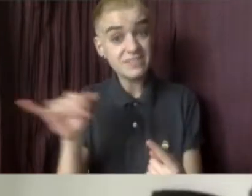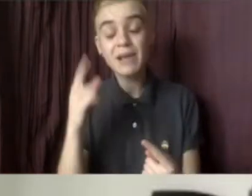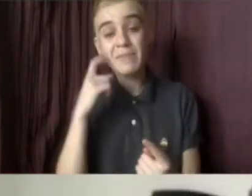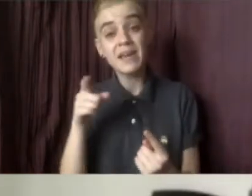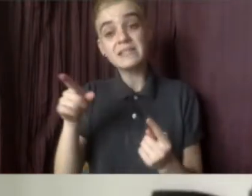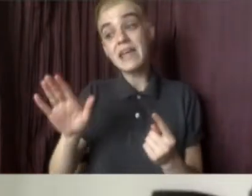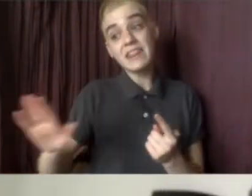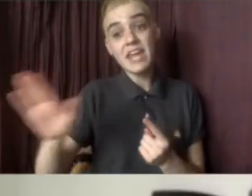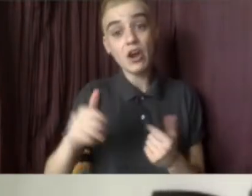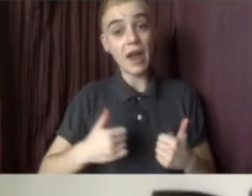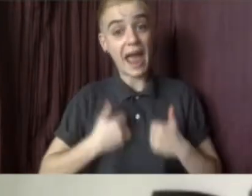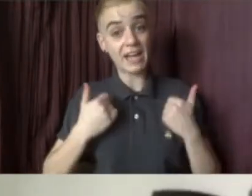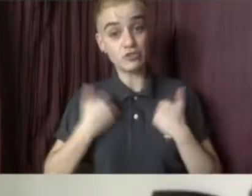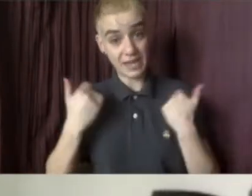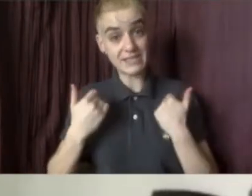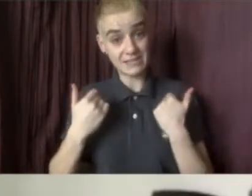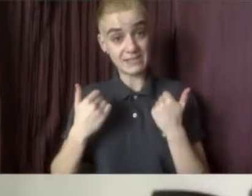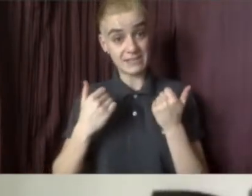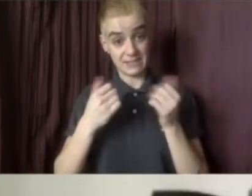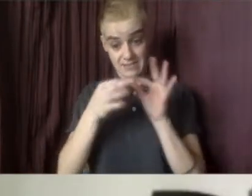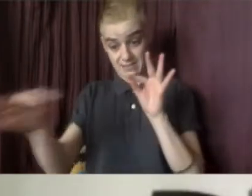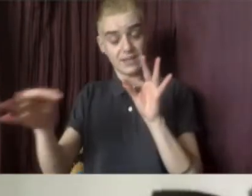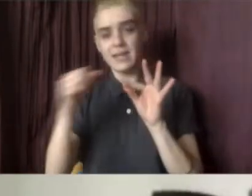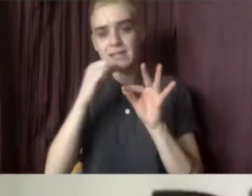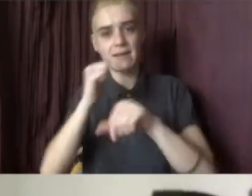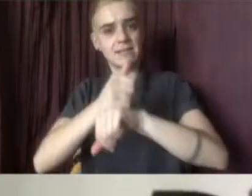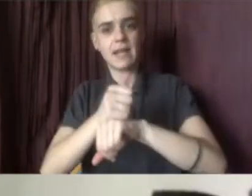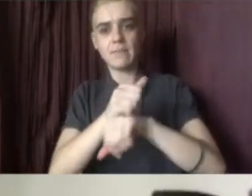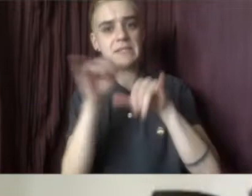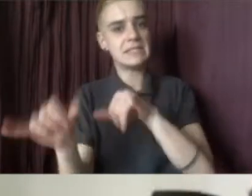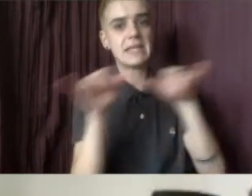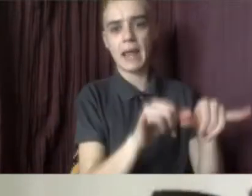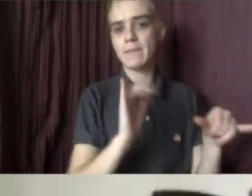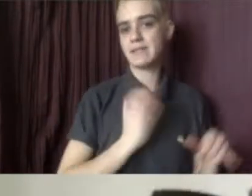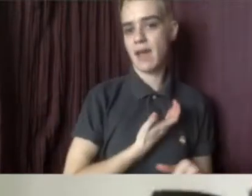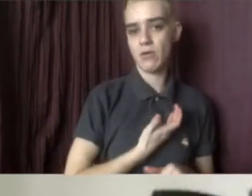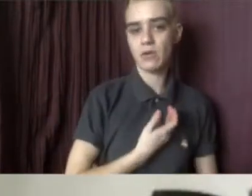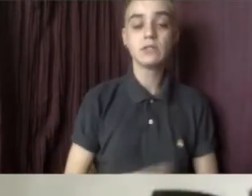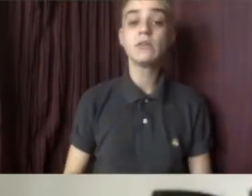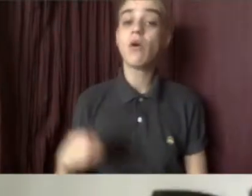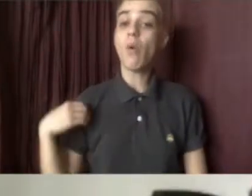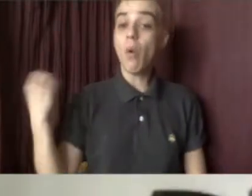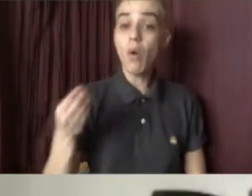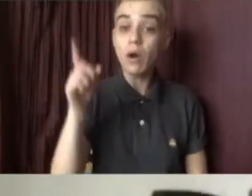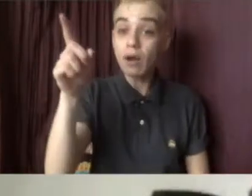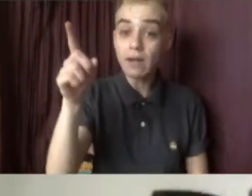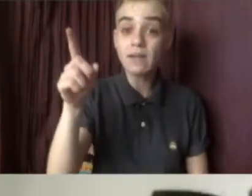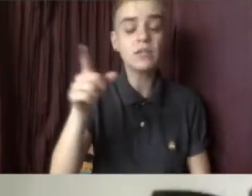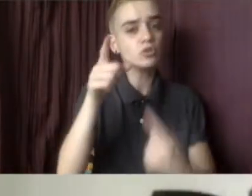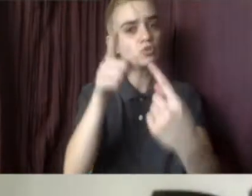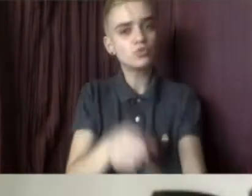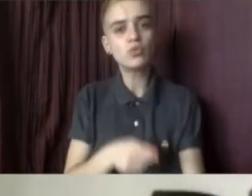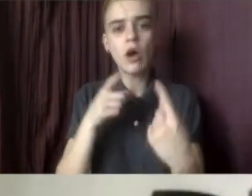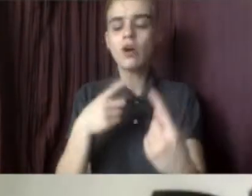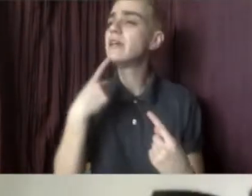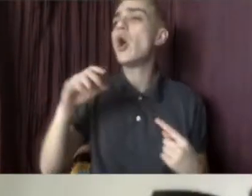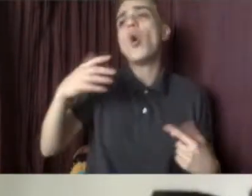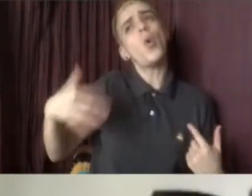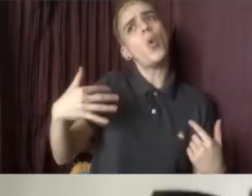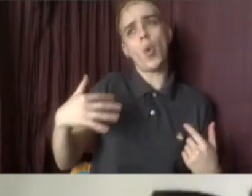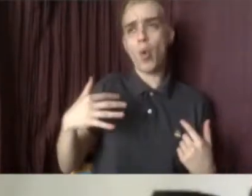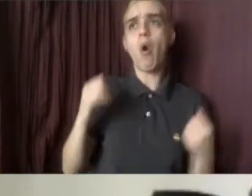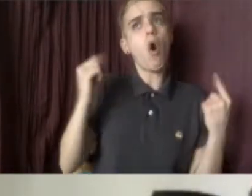mail is it's those, when you get the form, people old enough, you SAT kind of, that bubble you fill